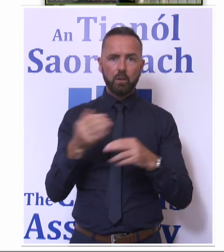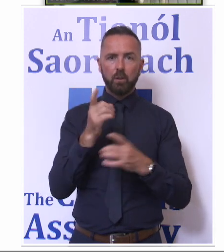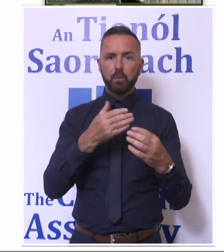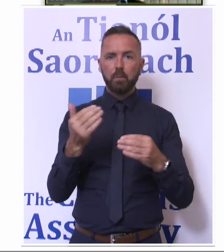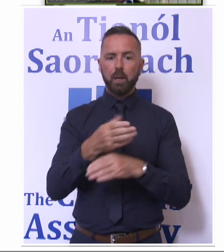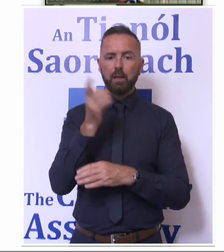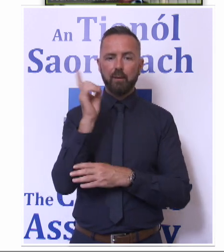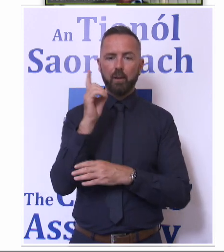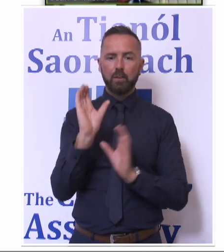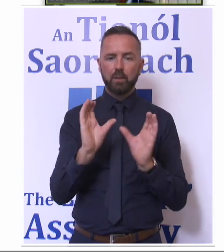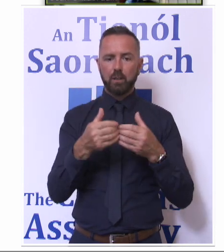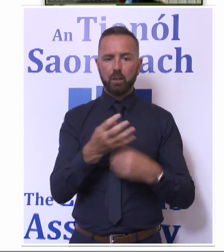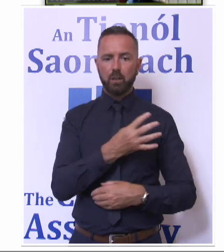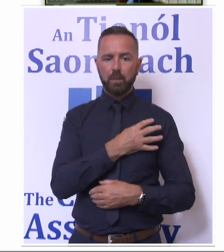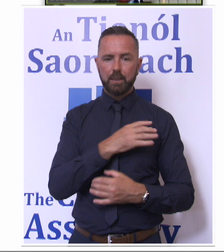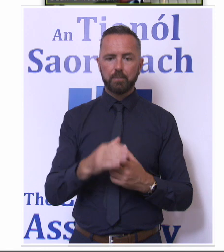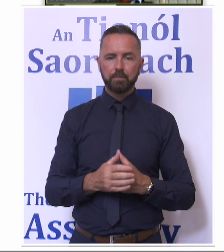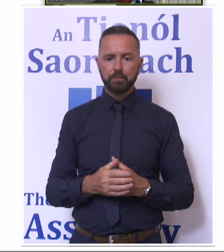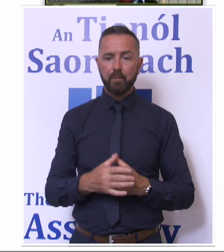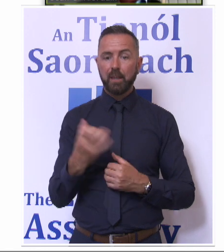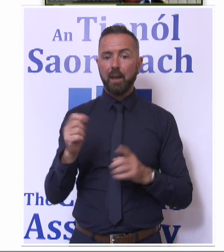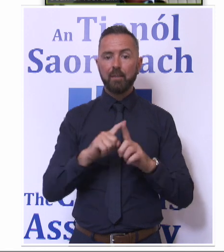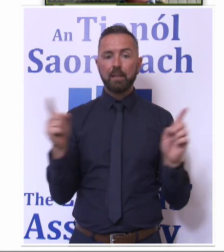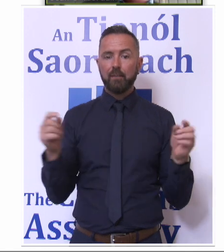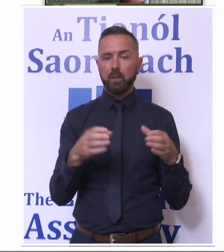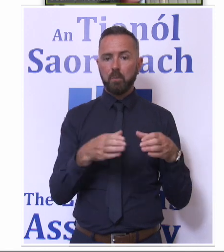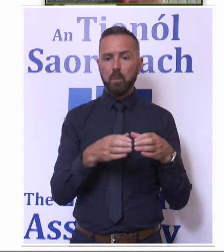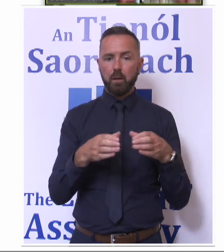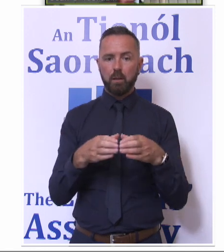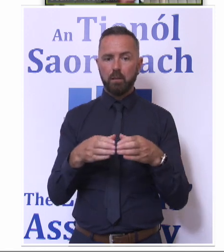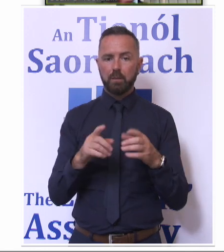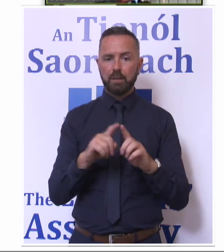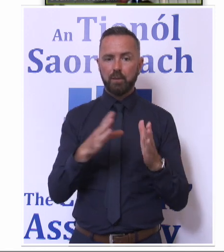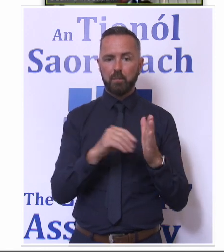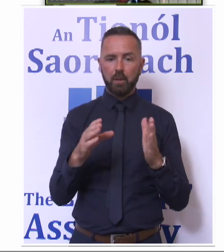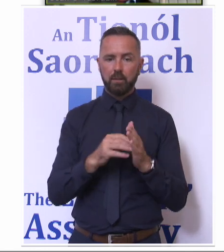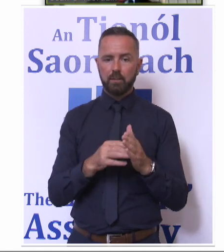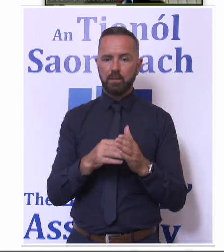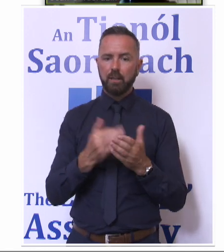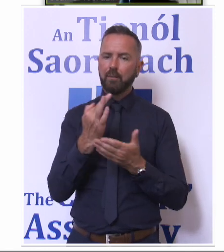different models. And coming back to, it was interesting, a number of people made this point this morning.